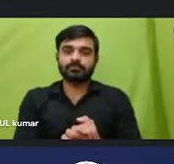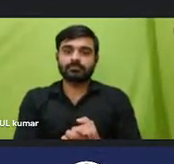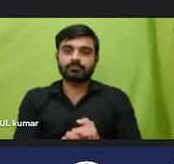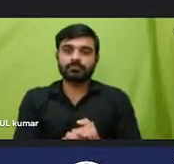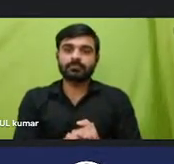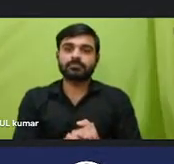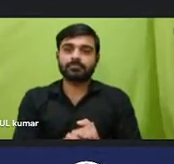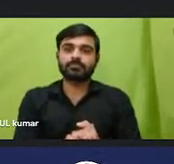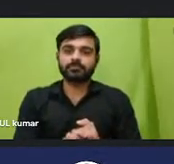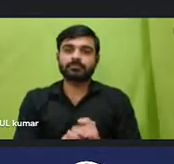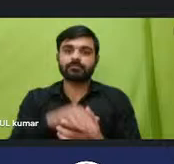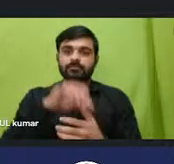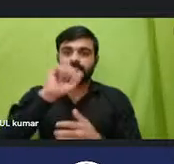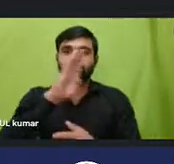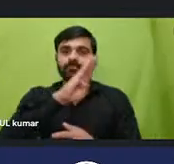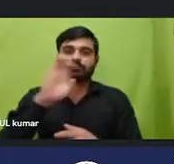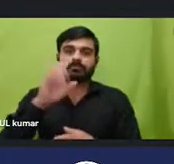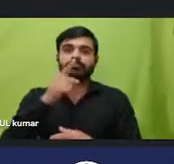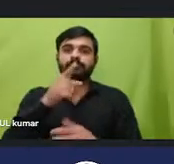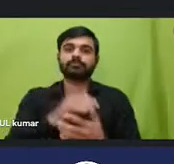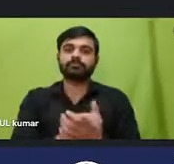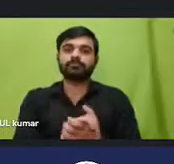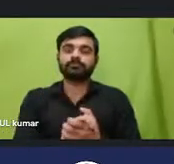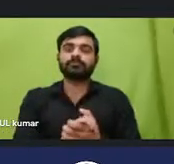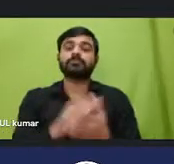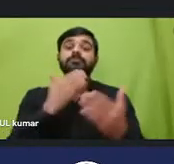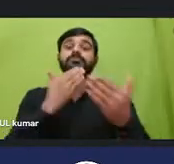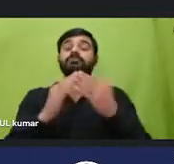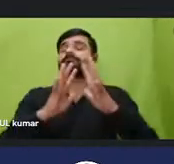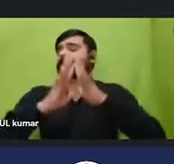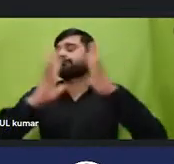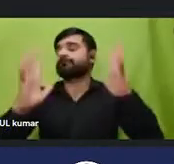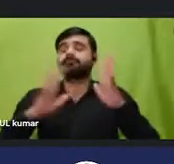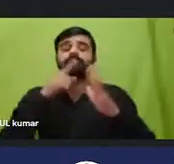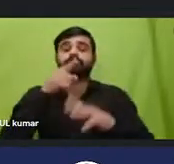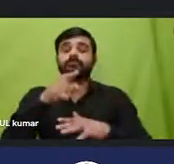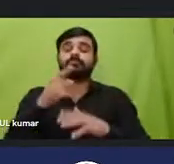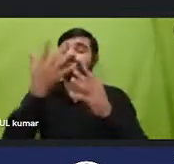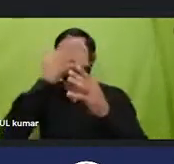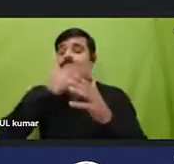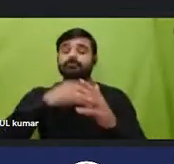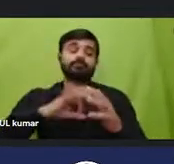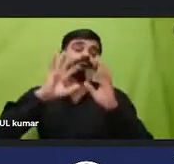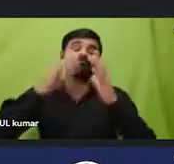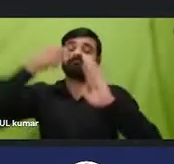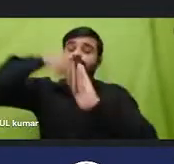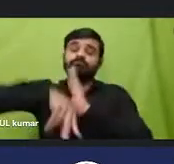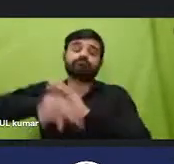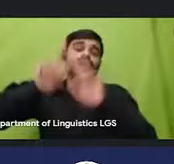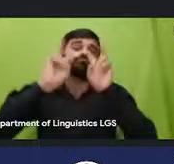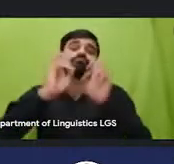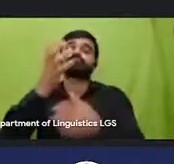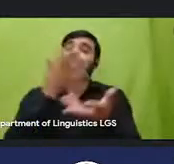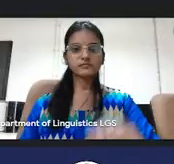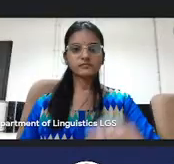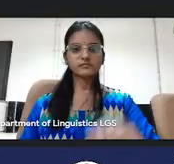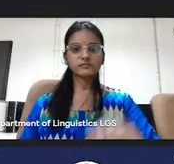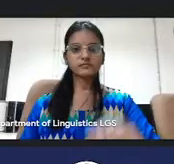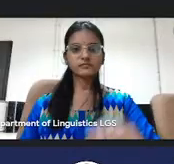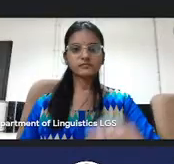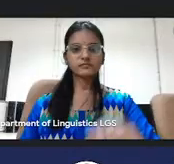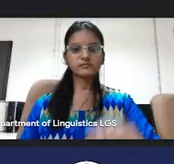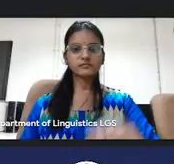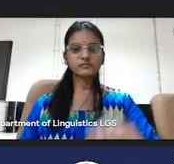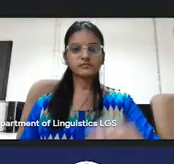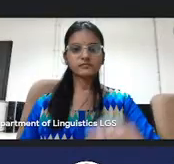Yes, Yeah. Benson, yes. Thank you very much for this wonderfully insightful talk, Benson. As I was just